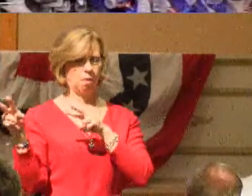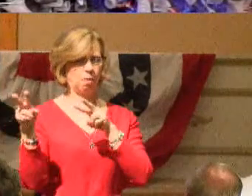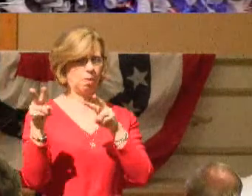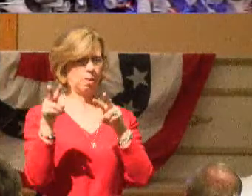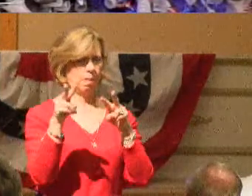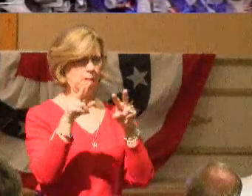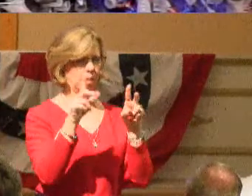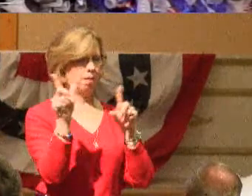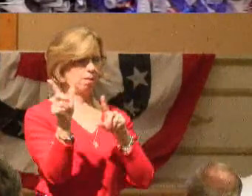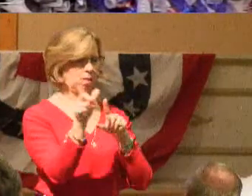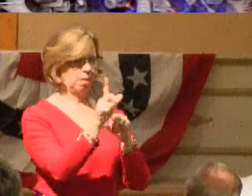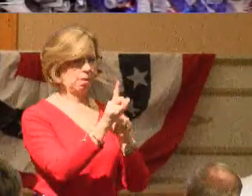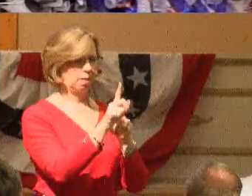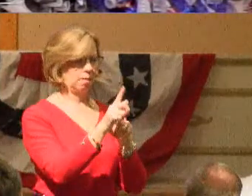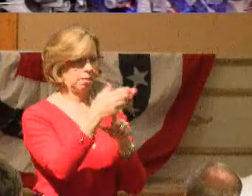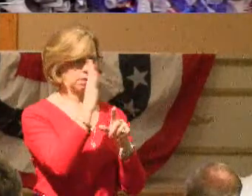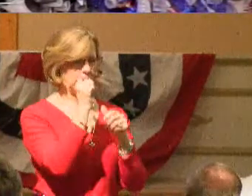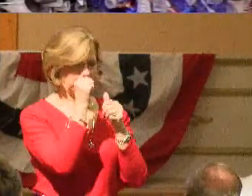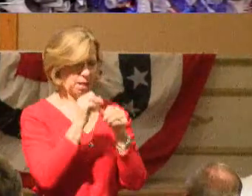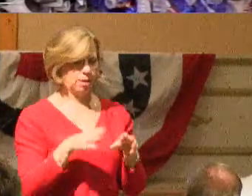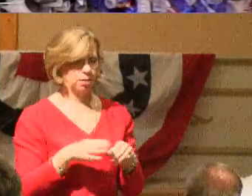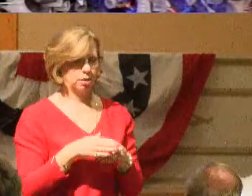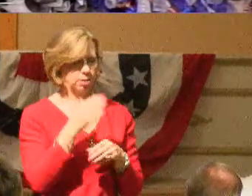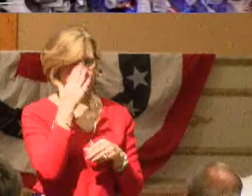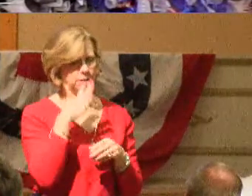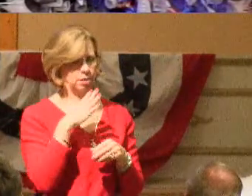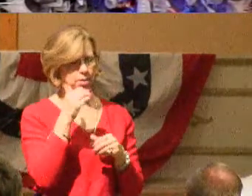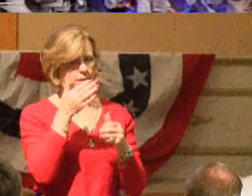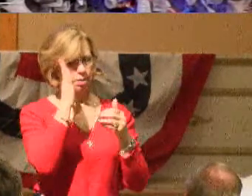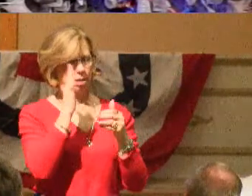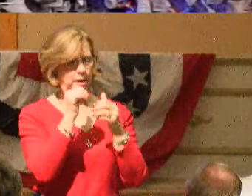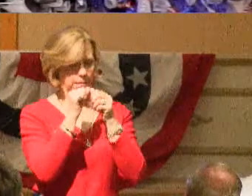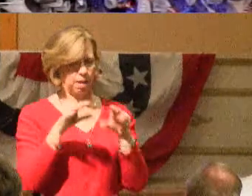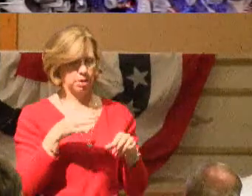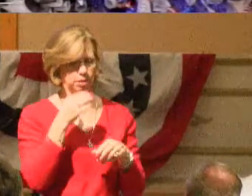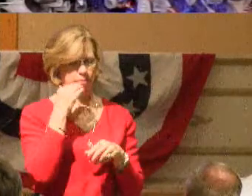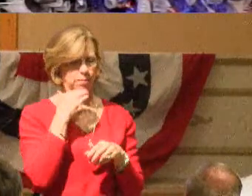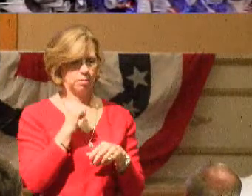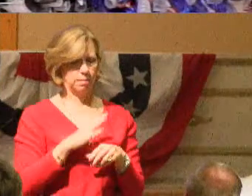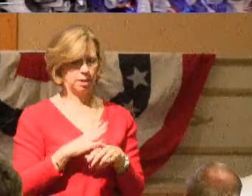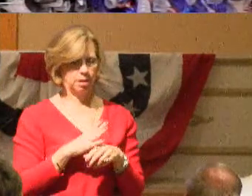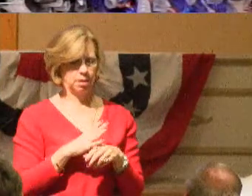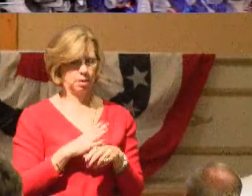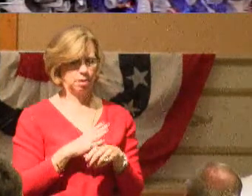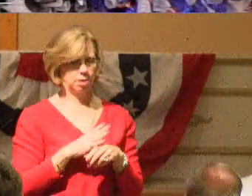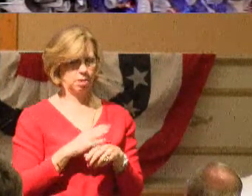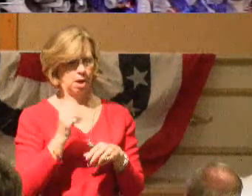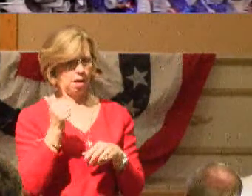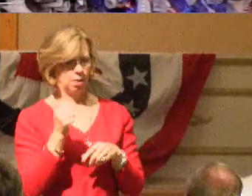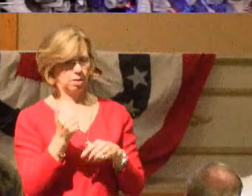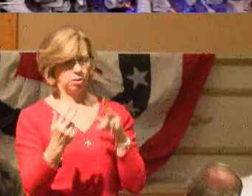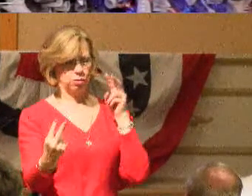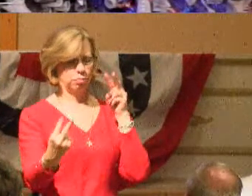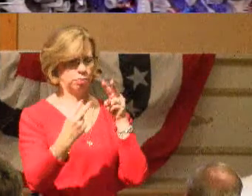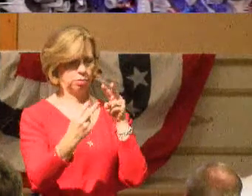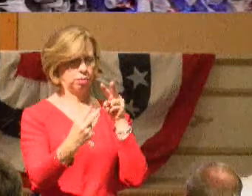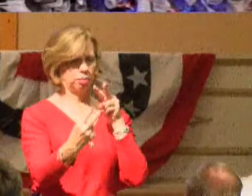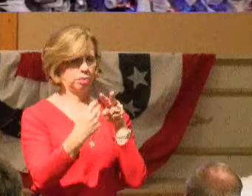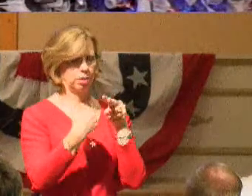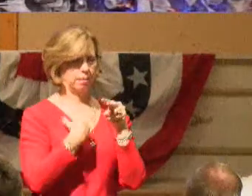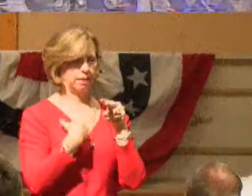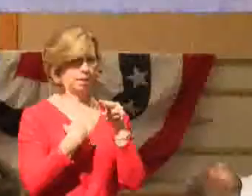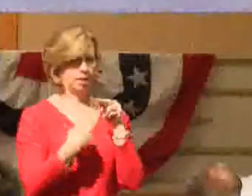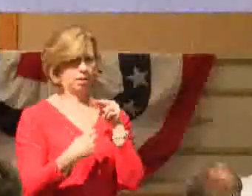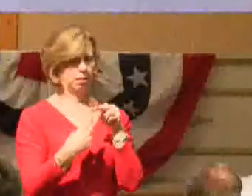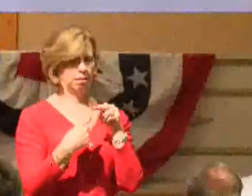on over to my left, your right. God bless you, sir. God bless you, ma'am. I don't know Jesus. Anybody else? Anyone at all?